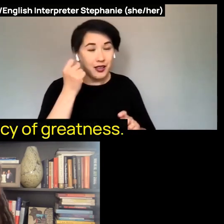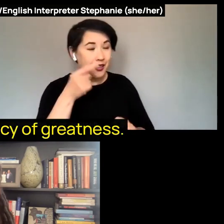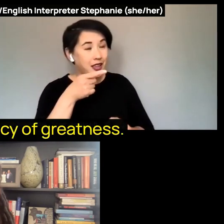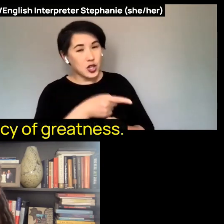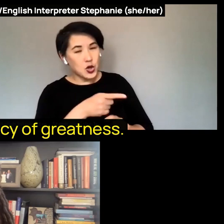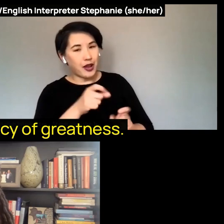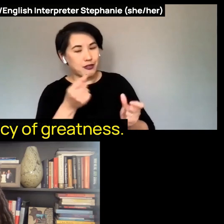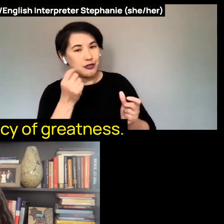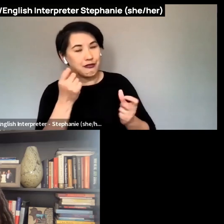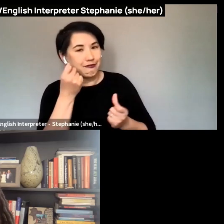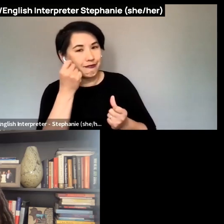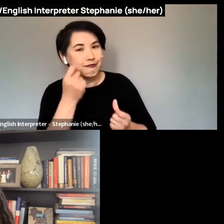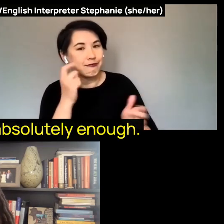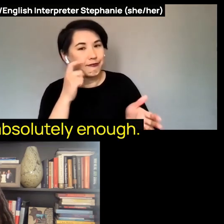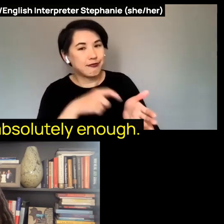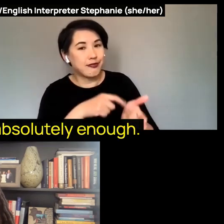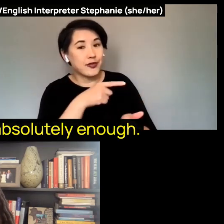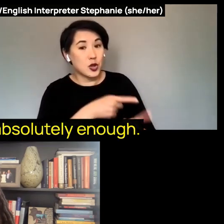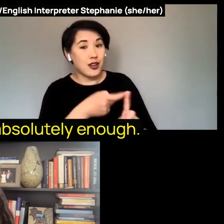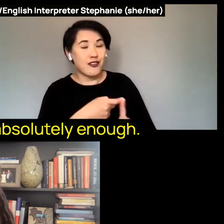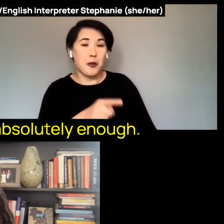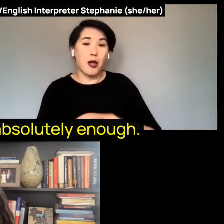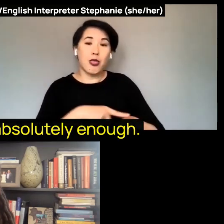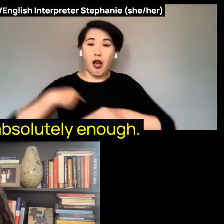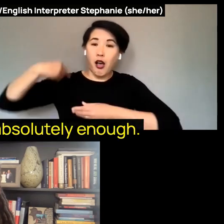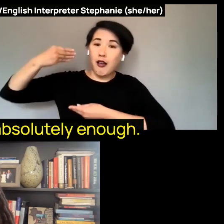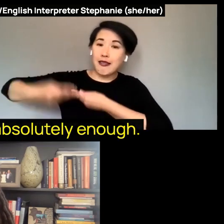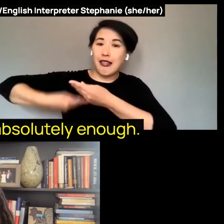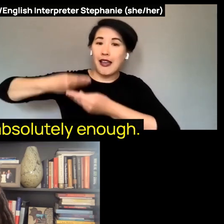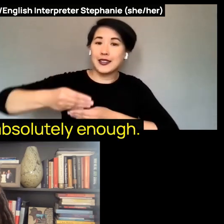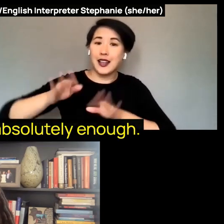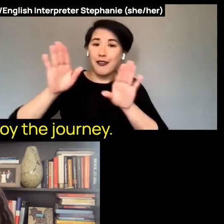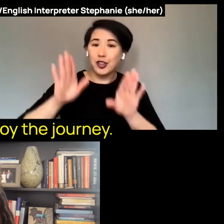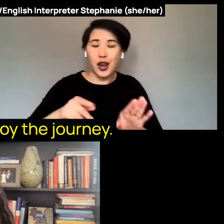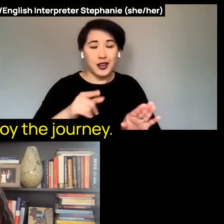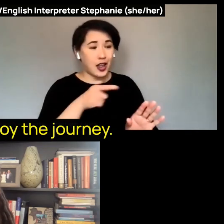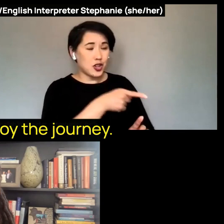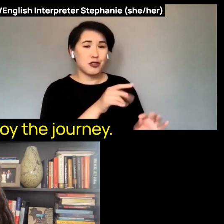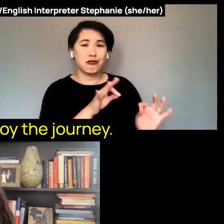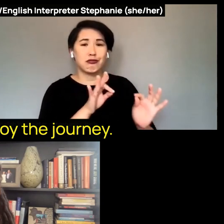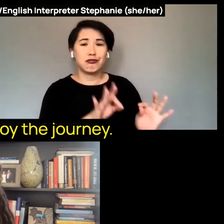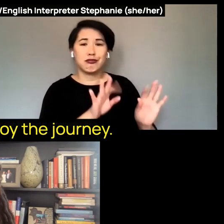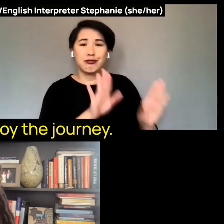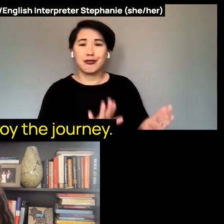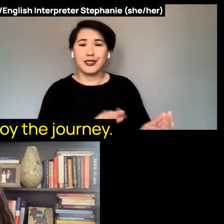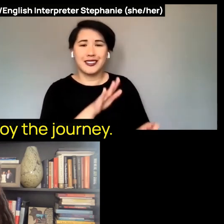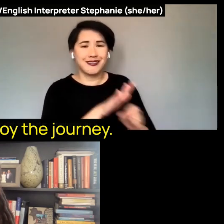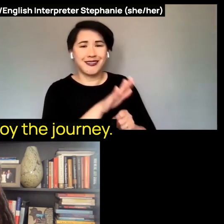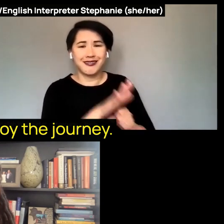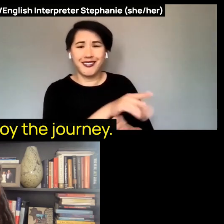of greatness and that you are absolutely enough. And to just